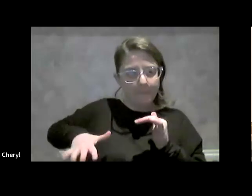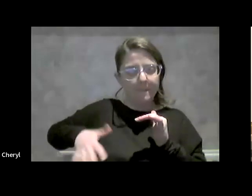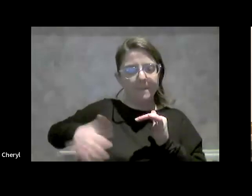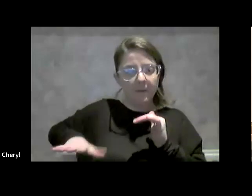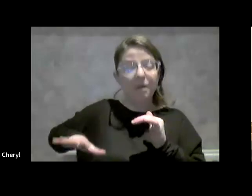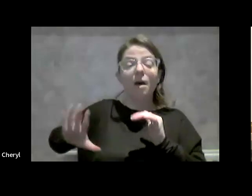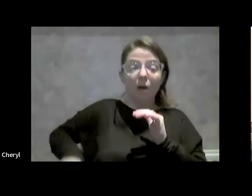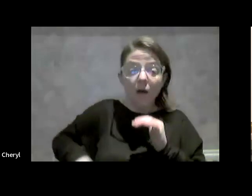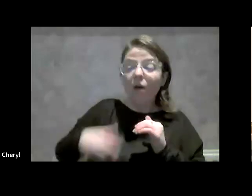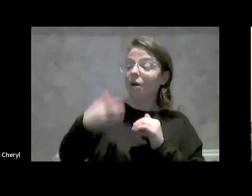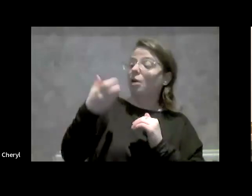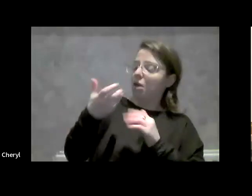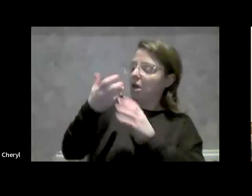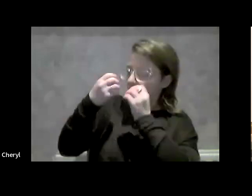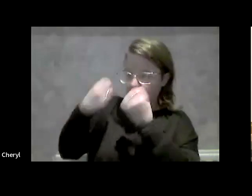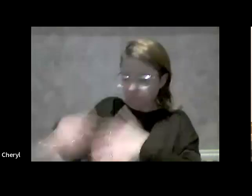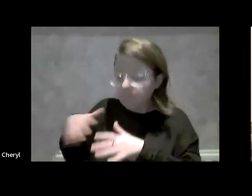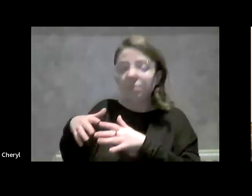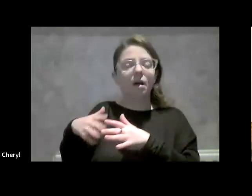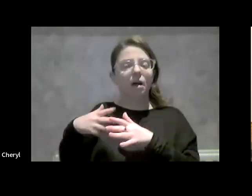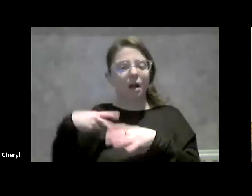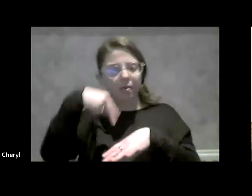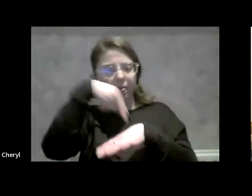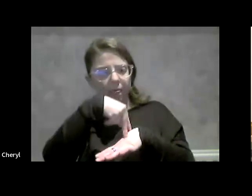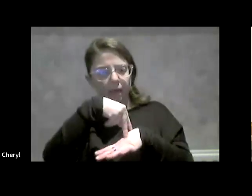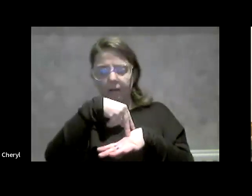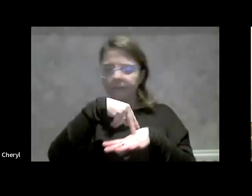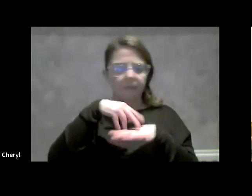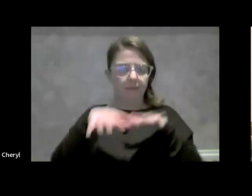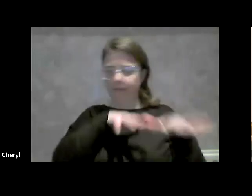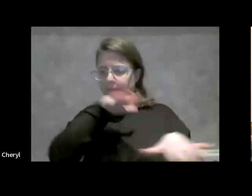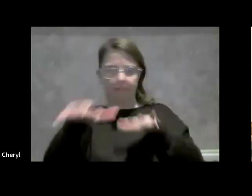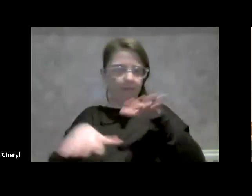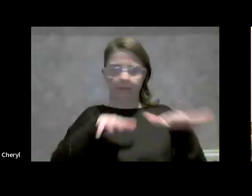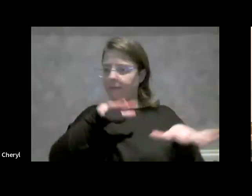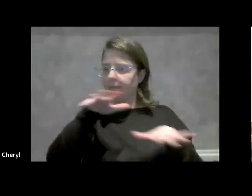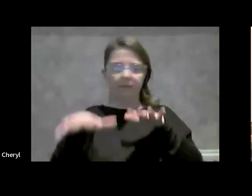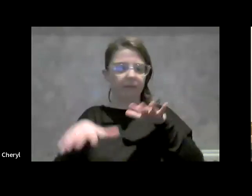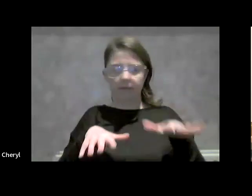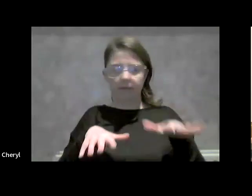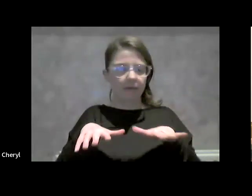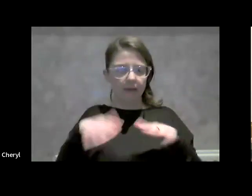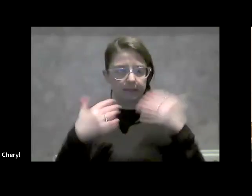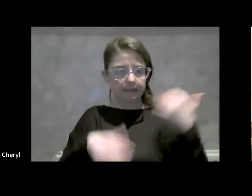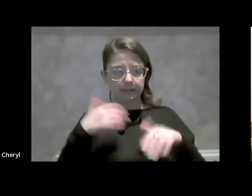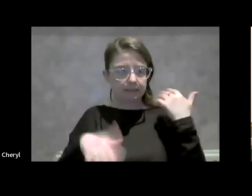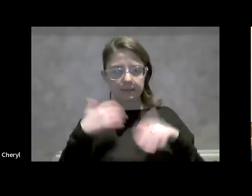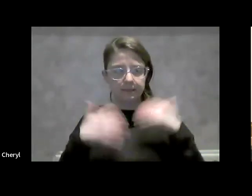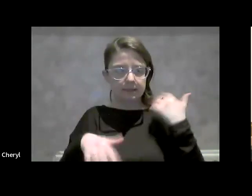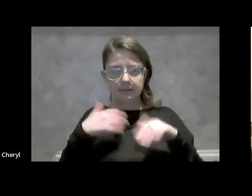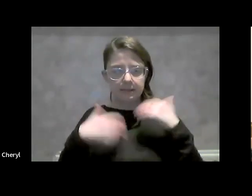in moments. And I'm left standing on the shards of a muddled Blythe in bare feet in a Dali-esque